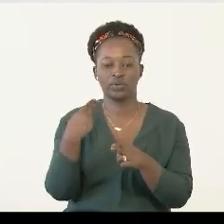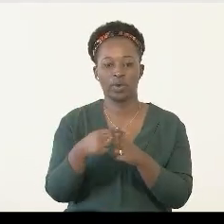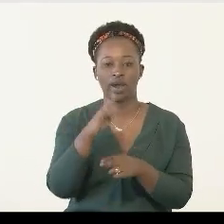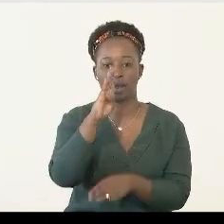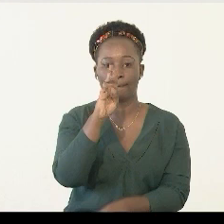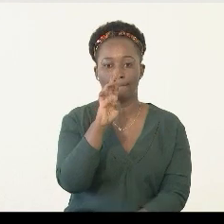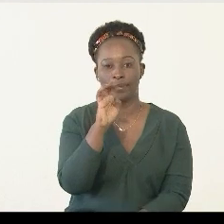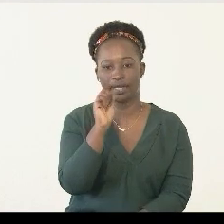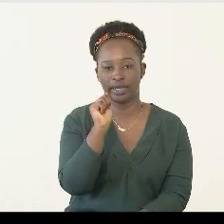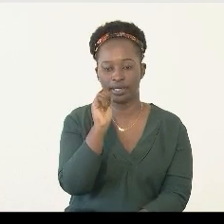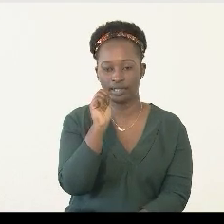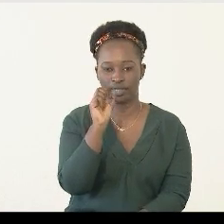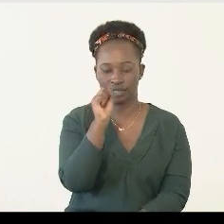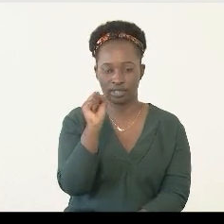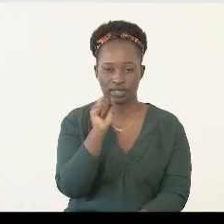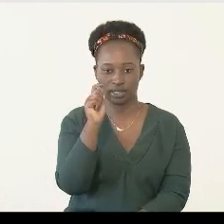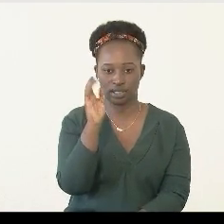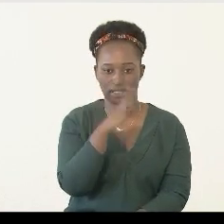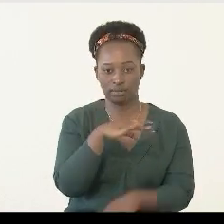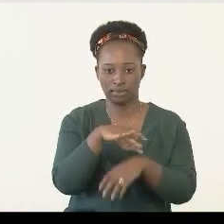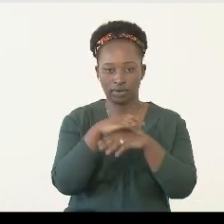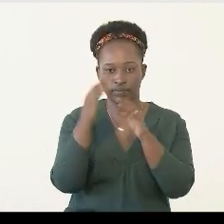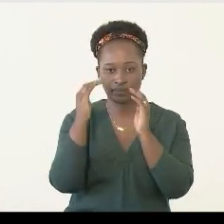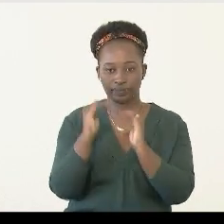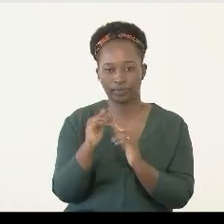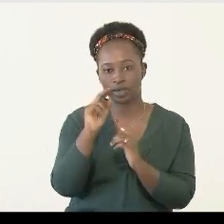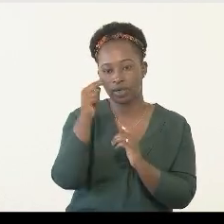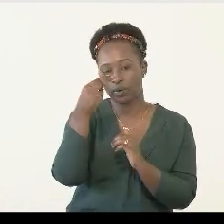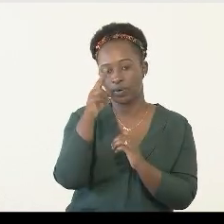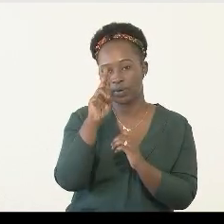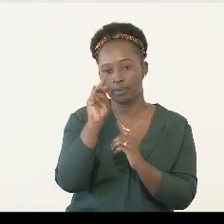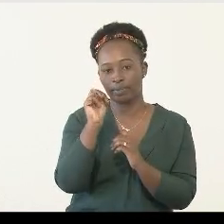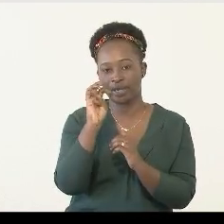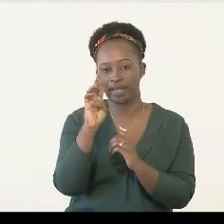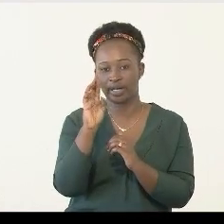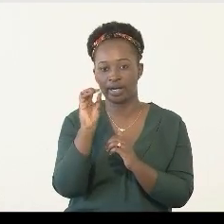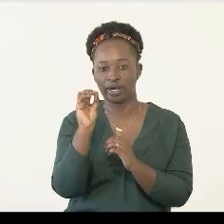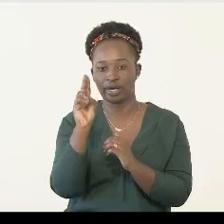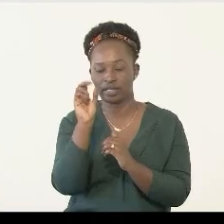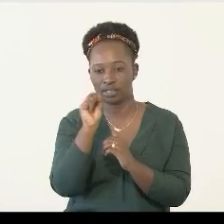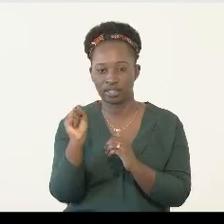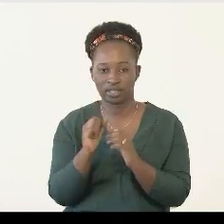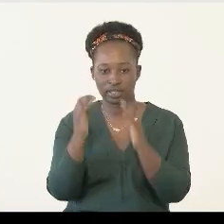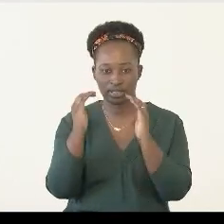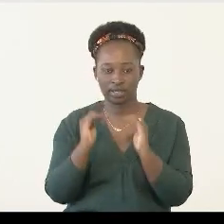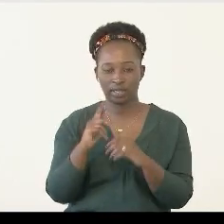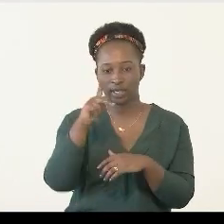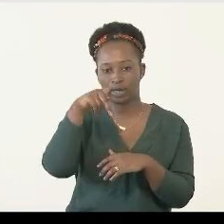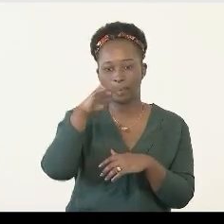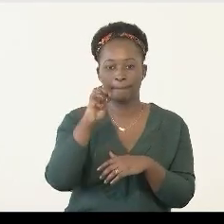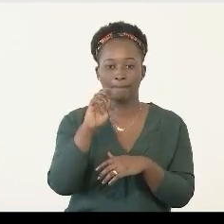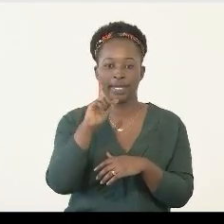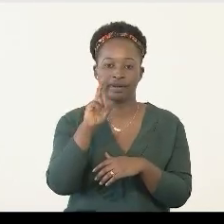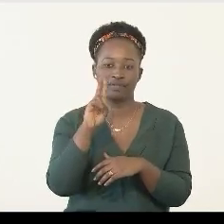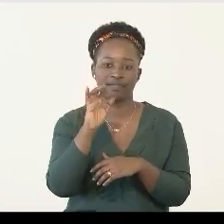Then we have scapula here. We have humerus, we have called the upper bone. We have the pelvic